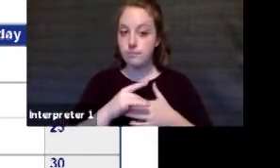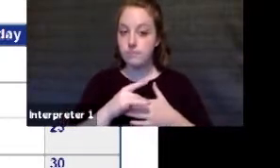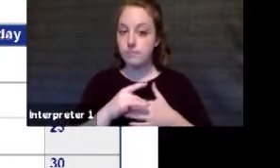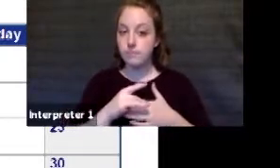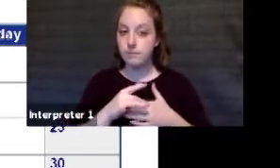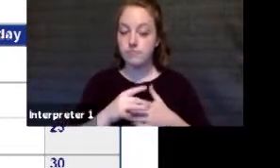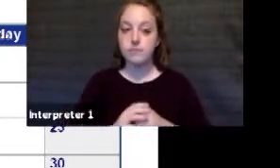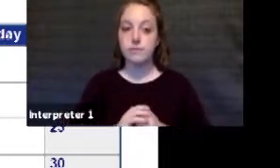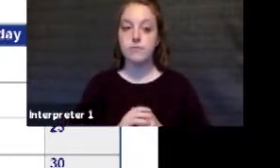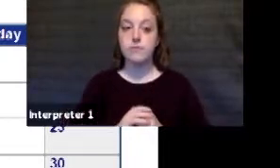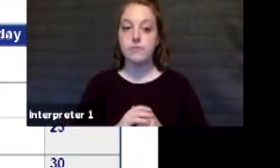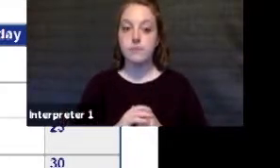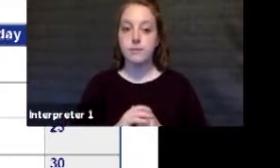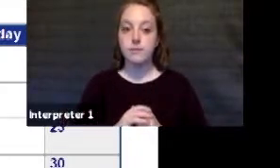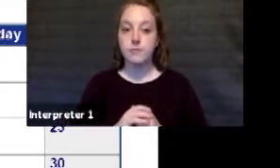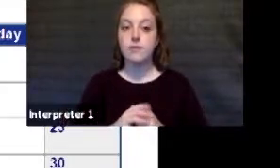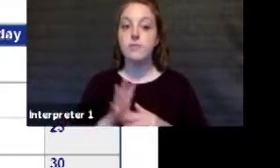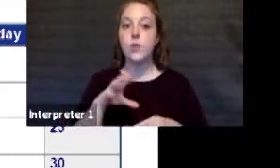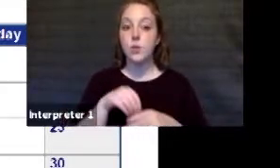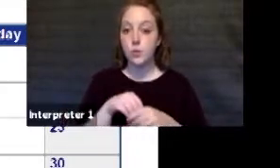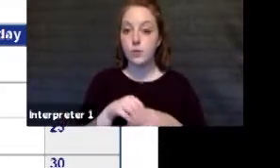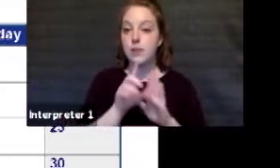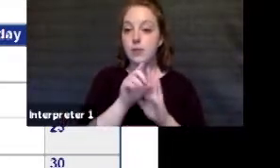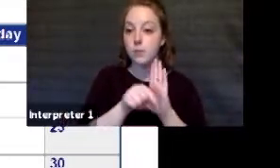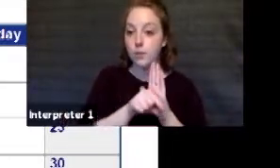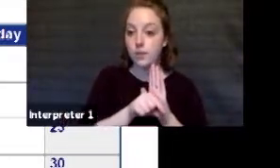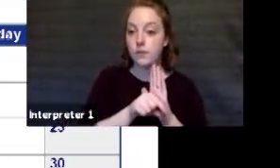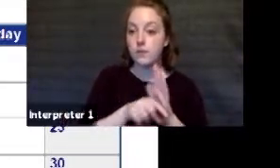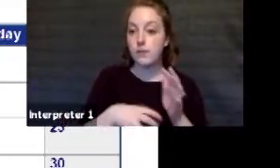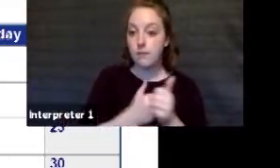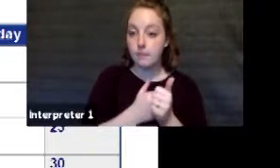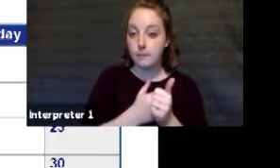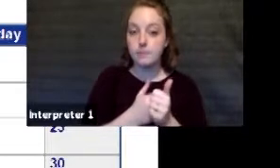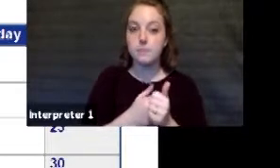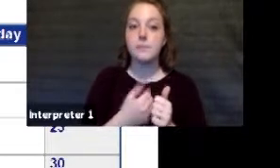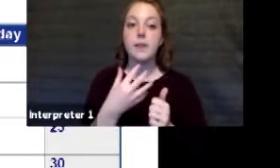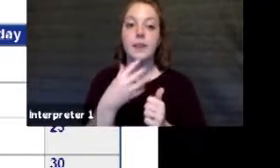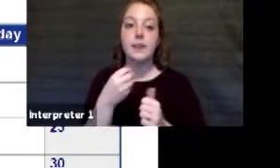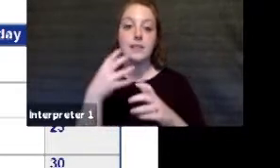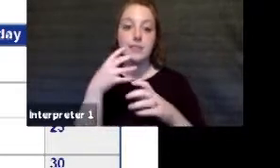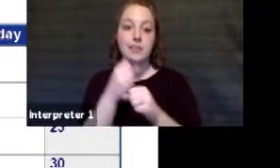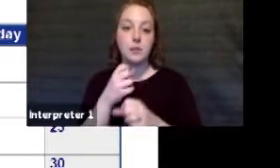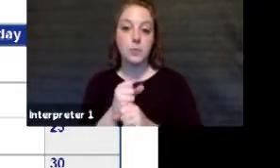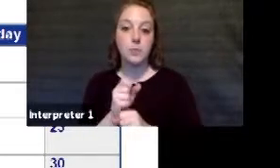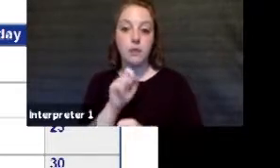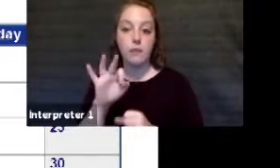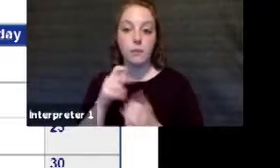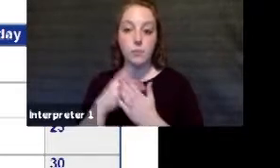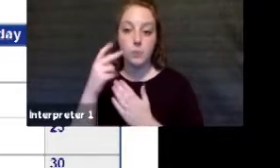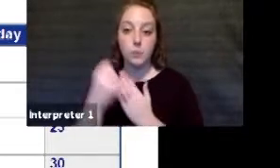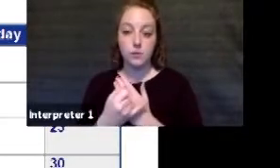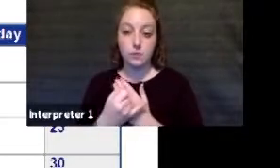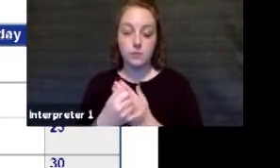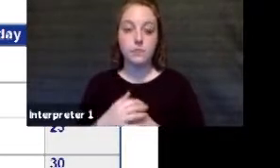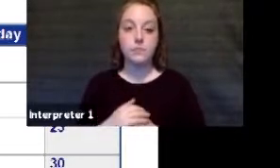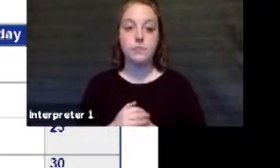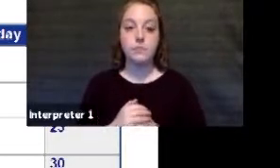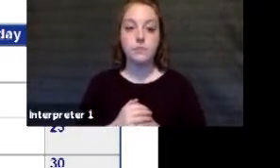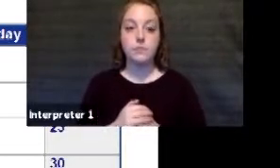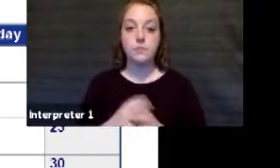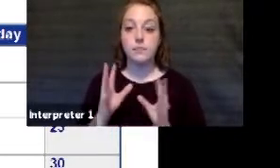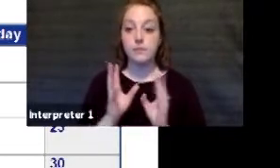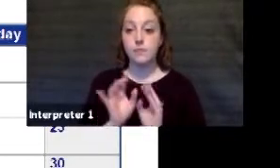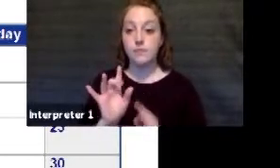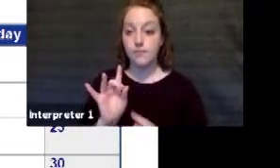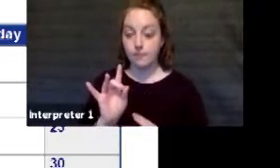including a demographer update and starting to hit on a summary of project. And then the following meeting, we'd hit bond